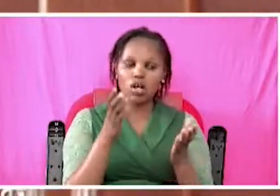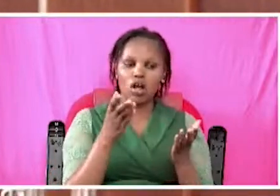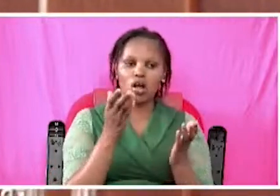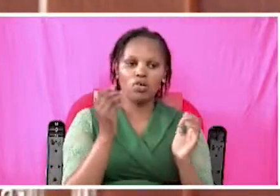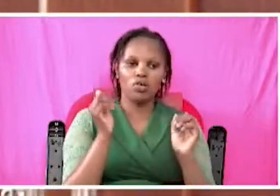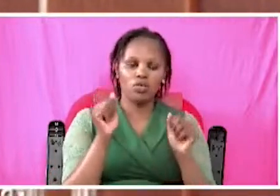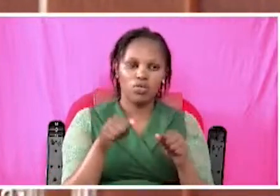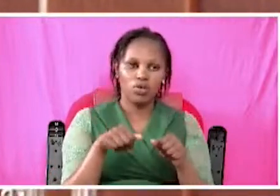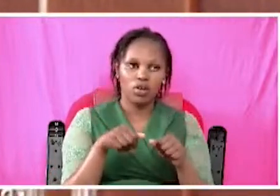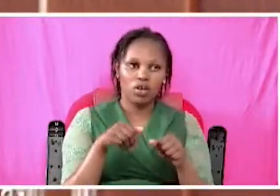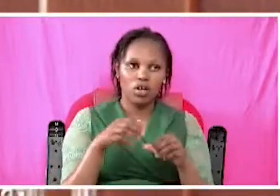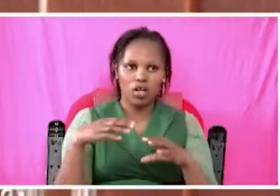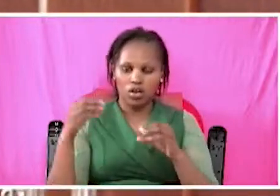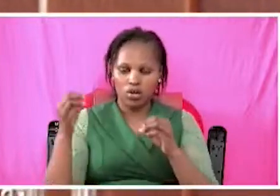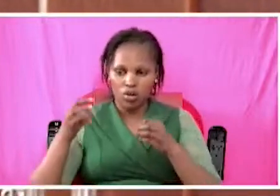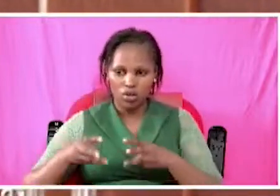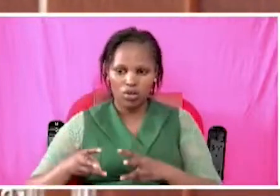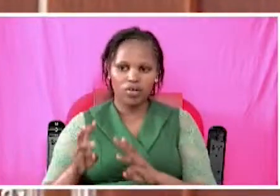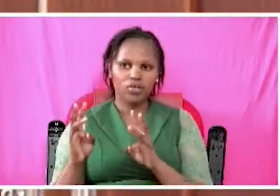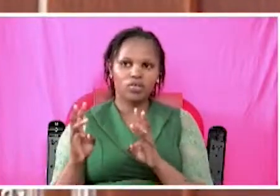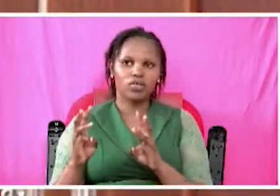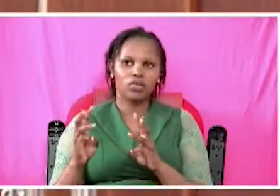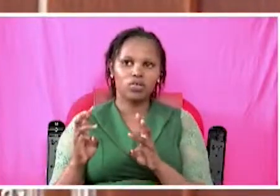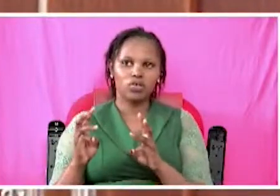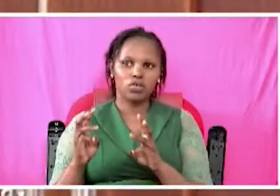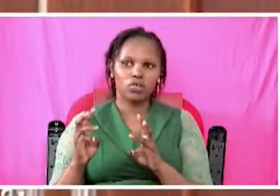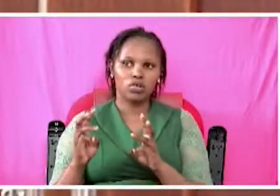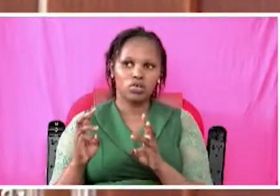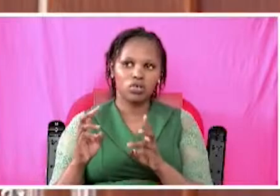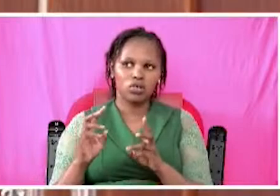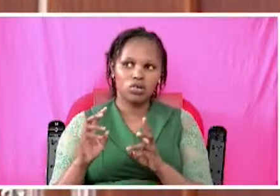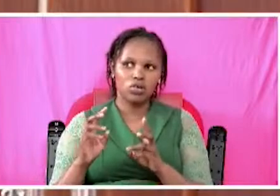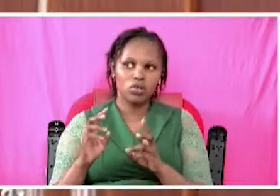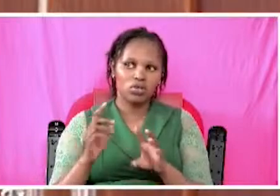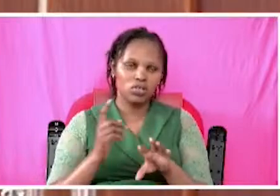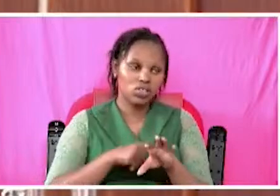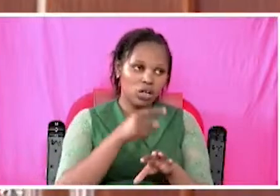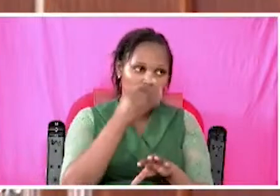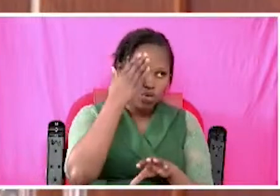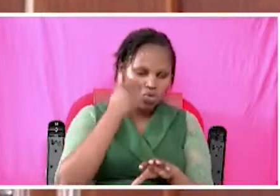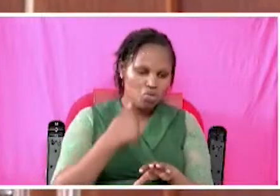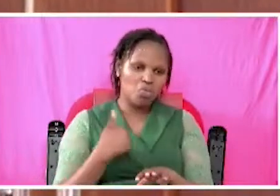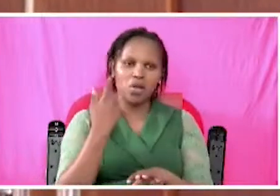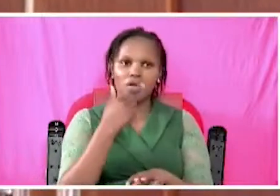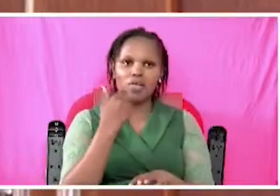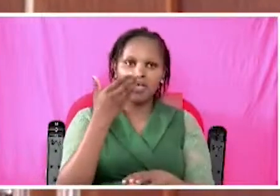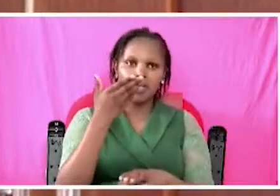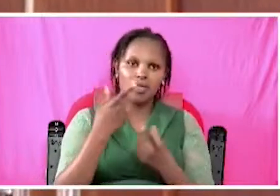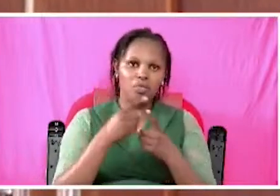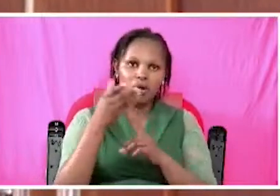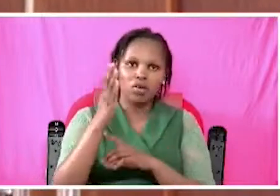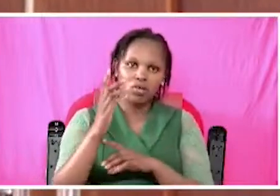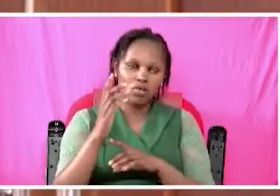this way while you know who I am? But God takes him through, feeds him,